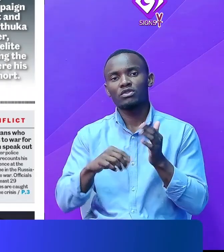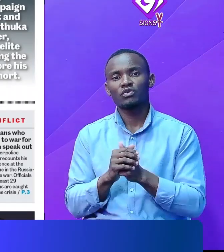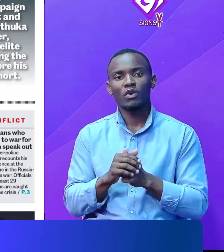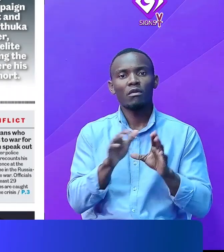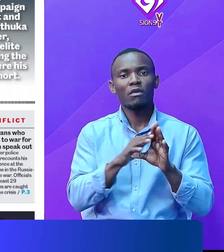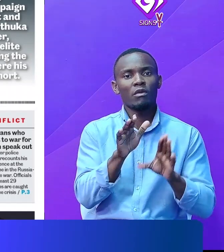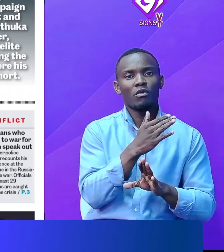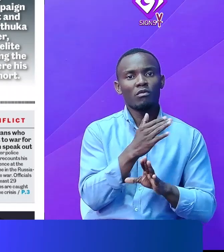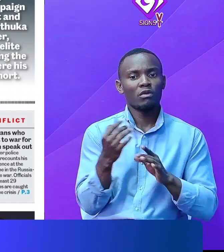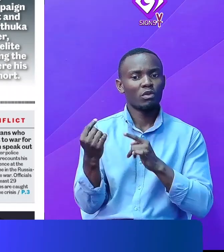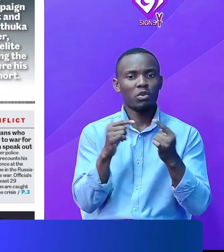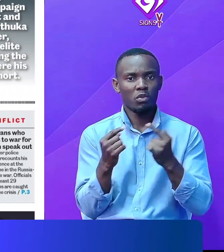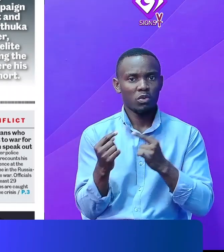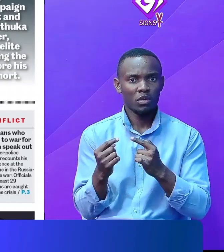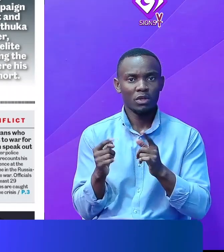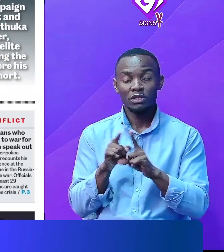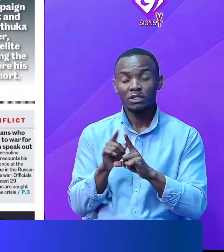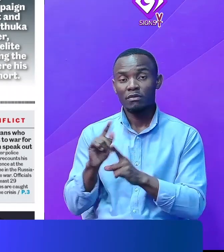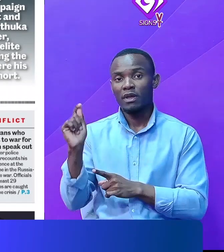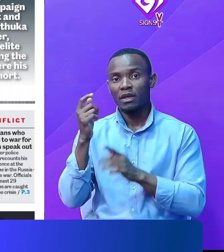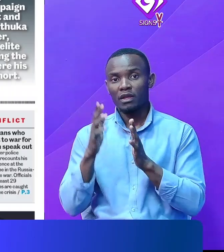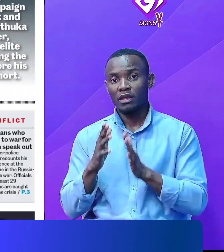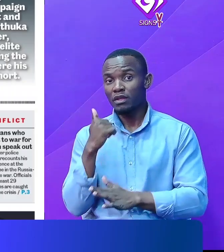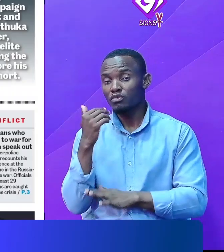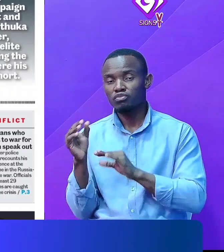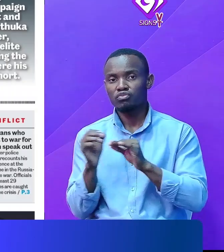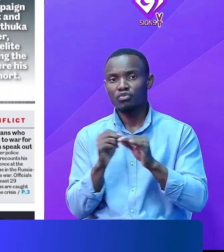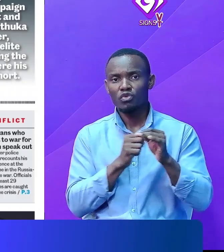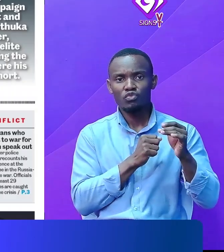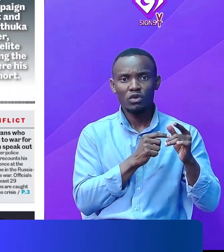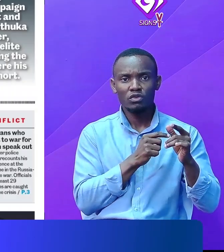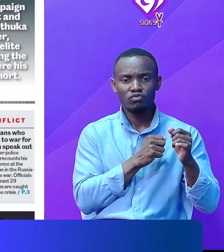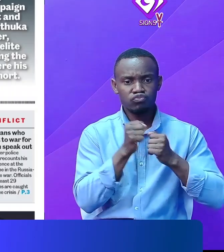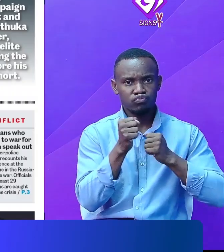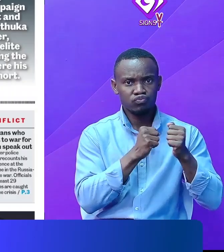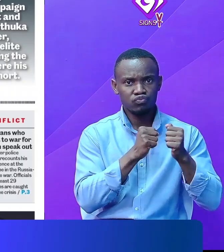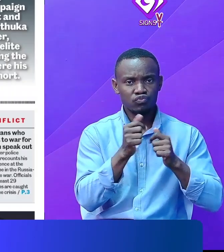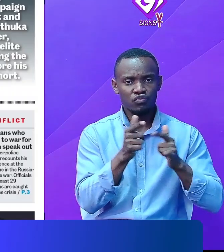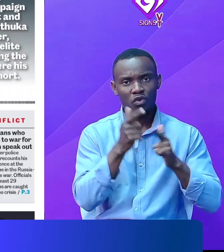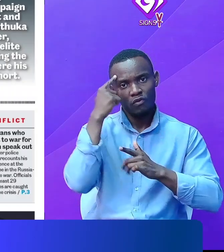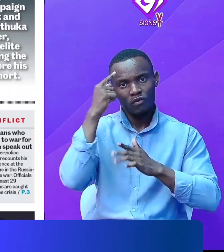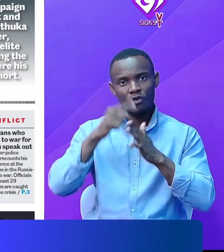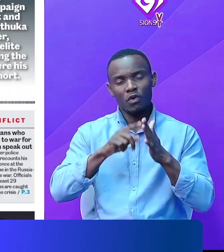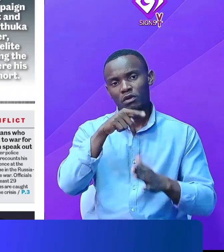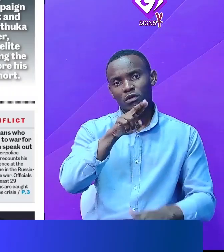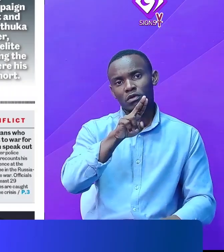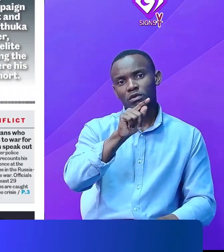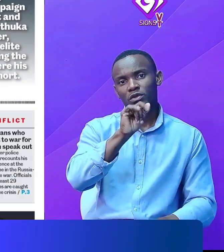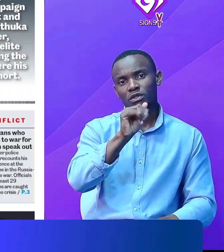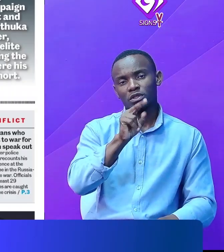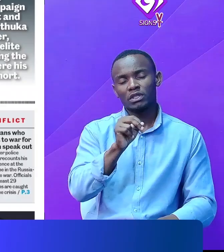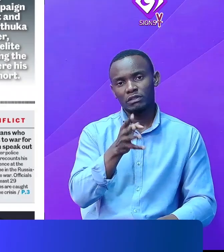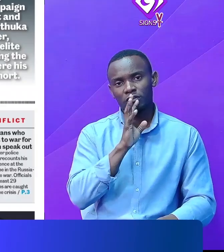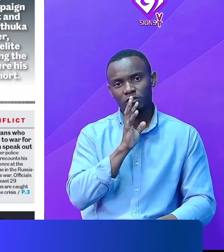to war for Putin speak out. A former police officer recounts his experience at the front line in